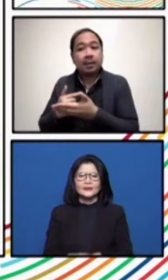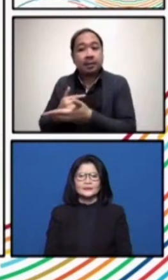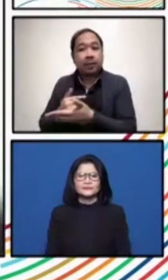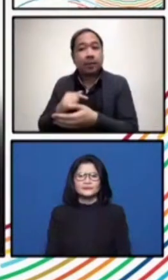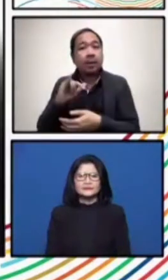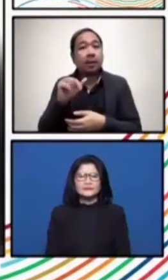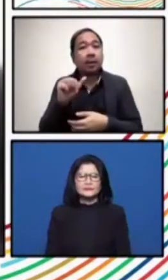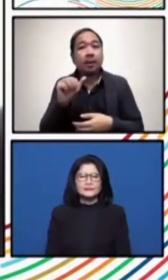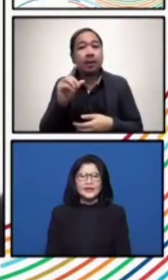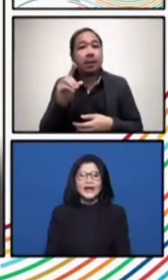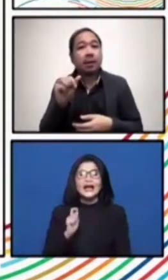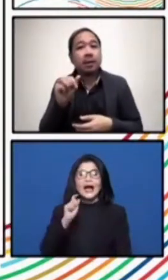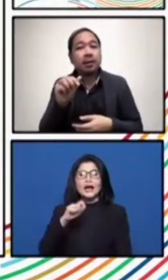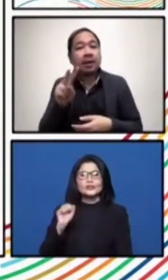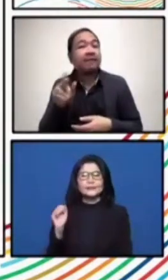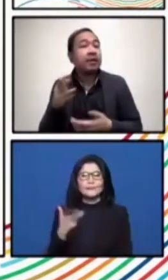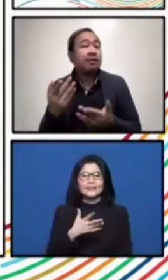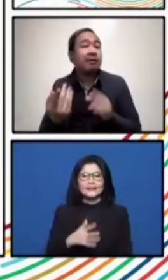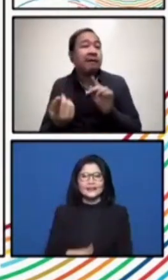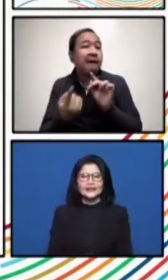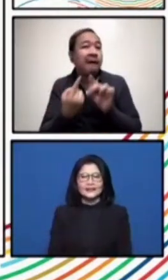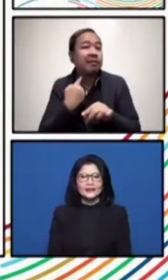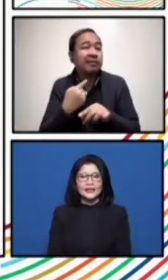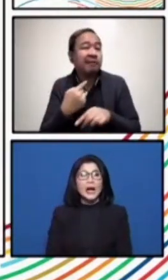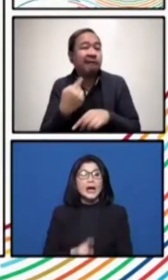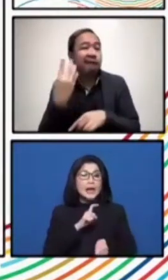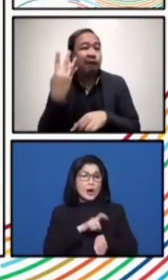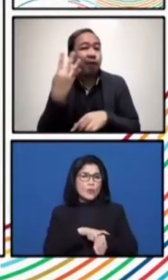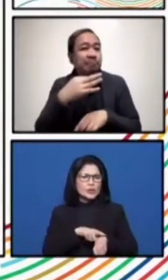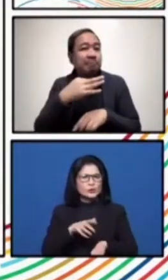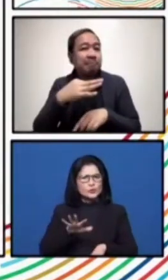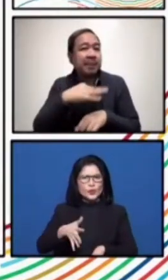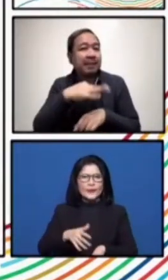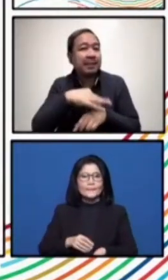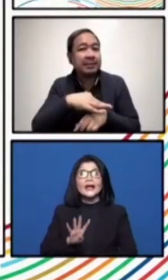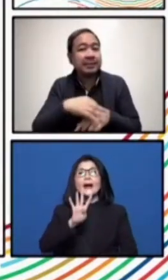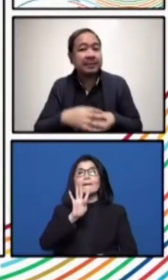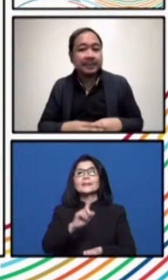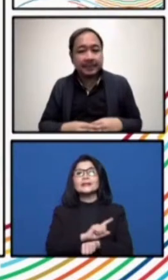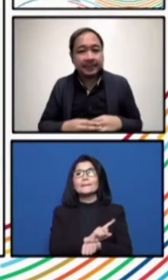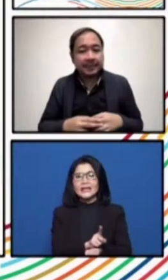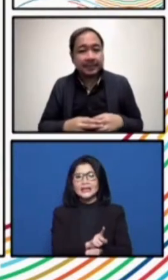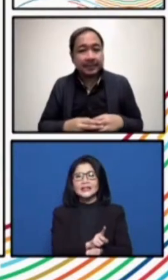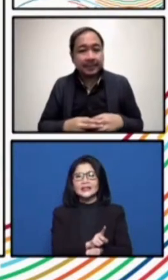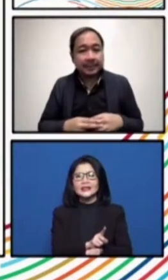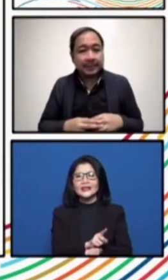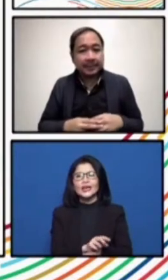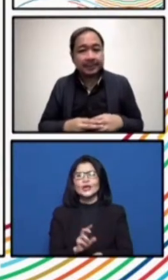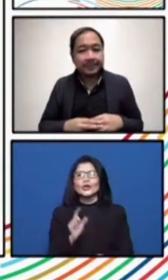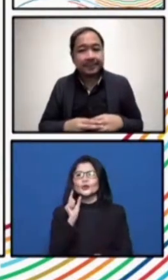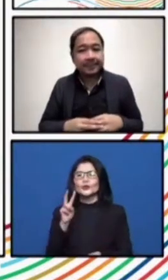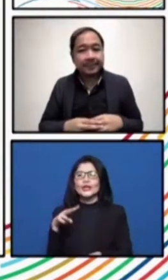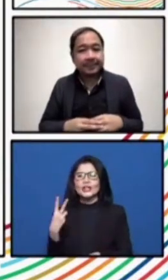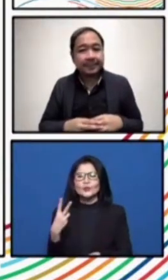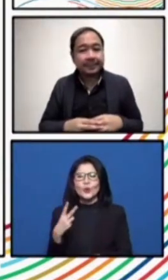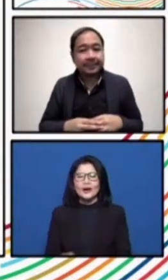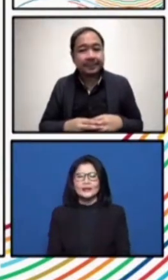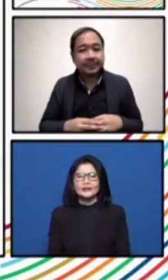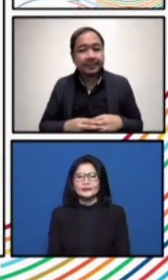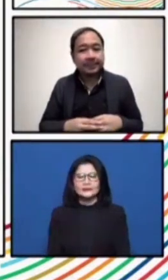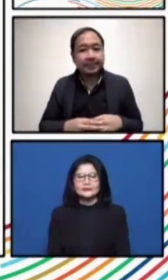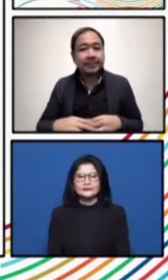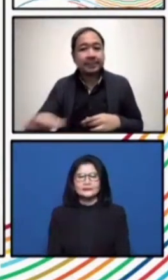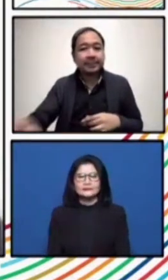uh they have four minutes to answer your uh second question um uh and that